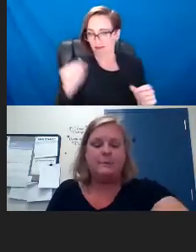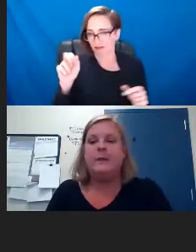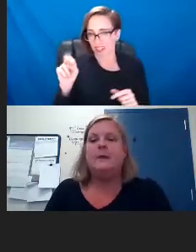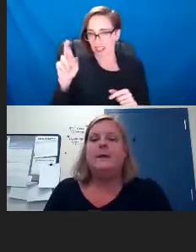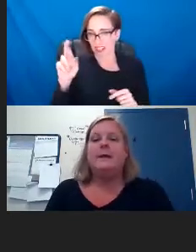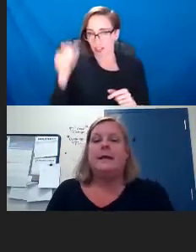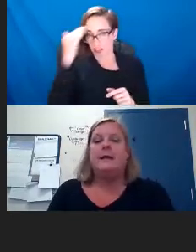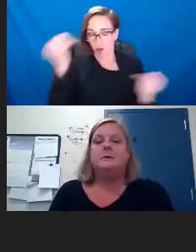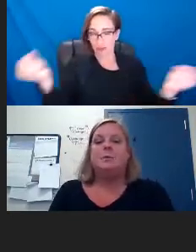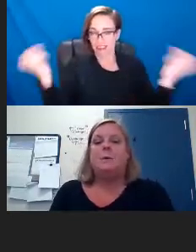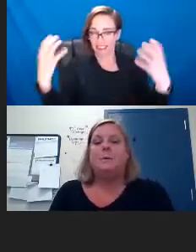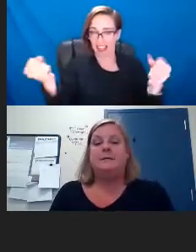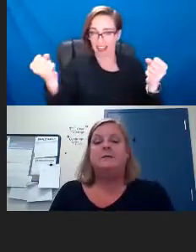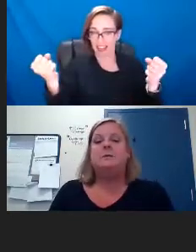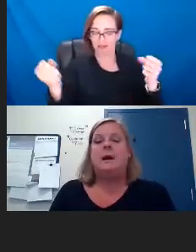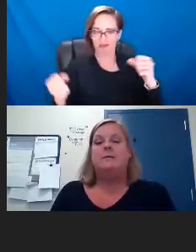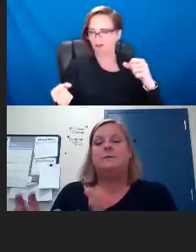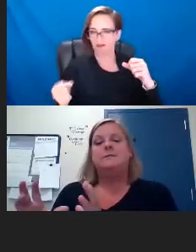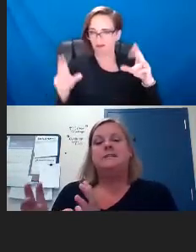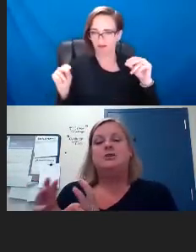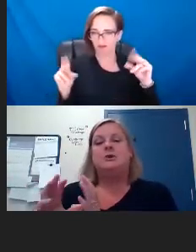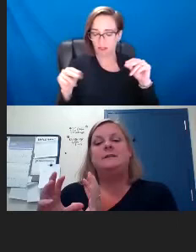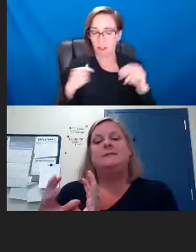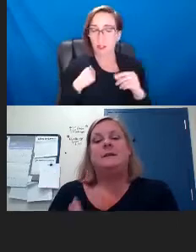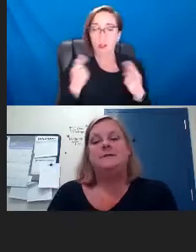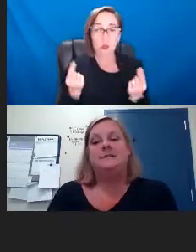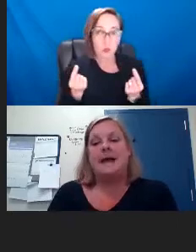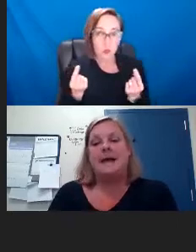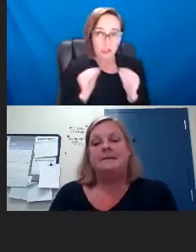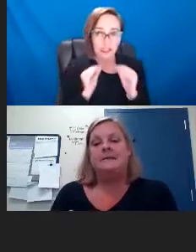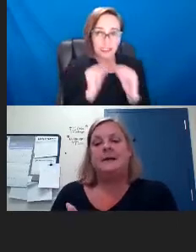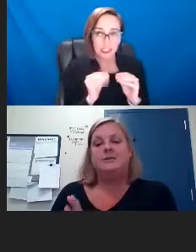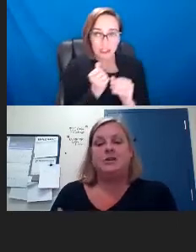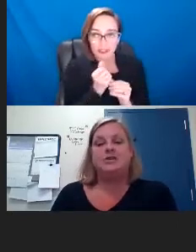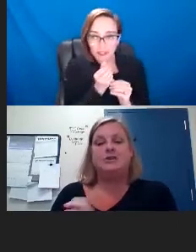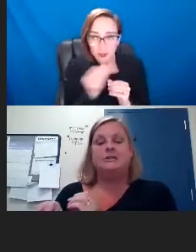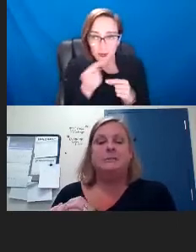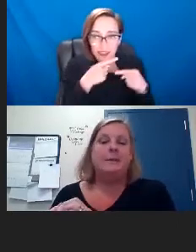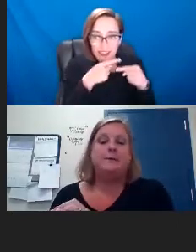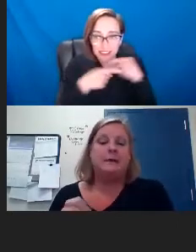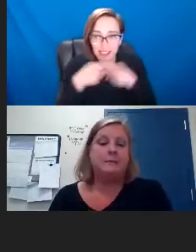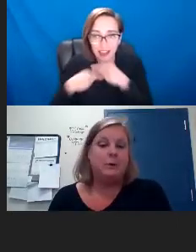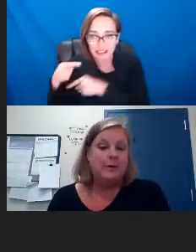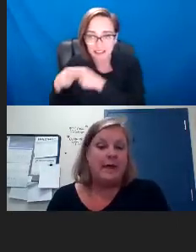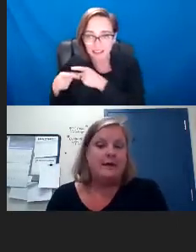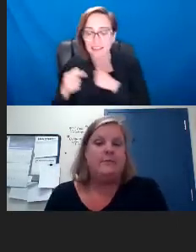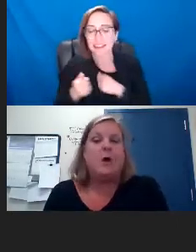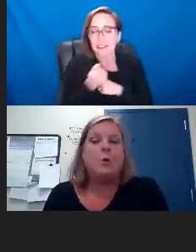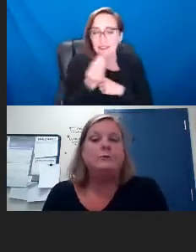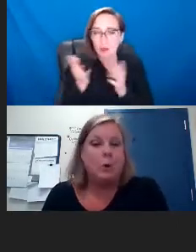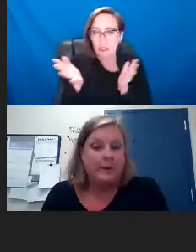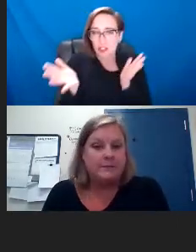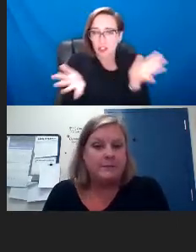language user. And what we did do, however, was teach her a set of signs and gestures to be able to communicate